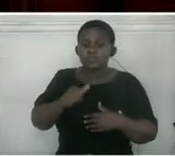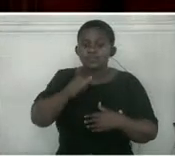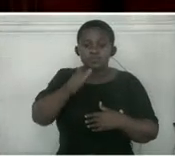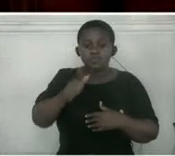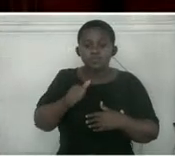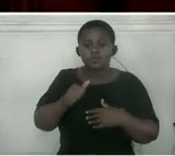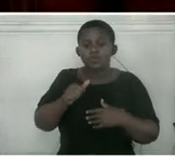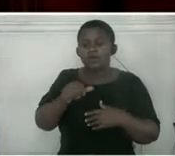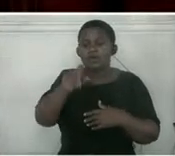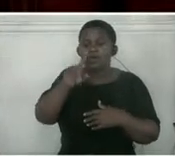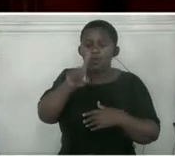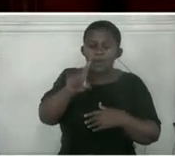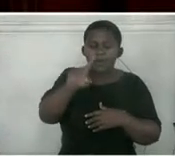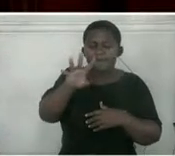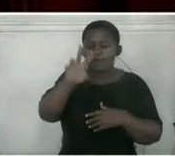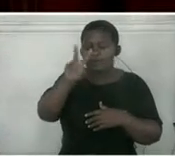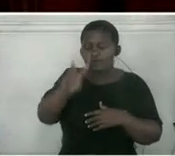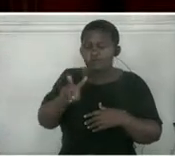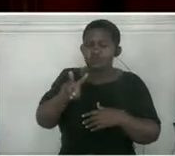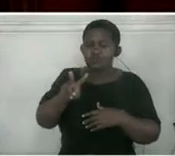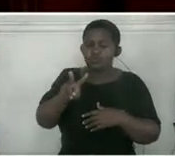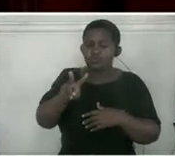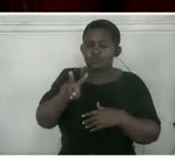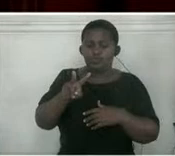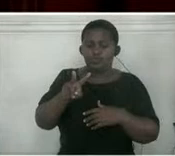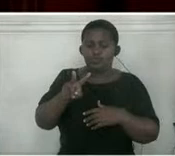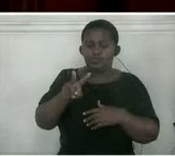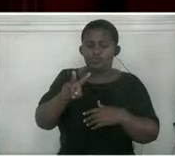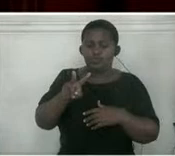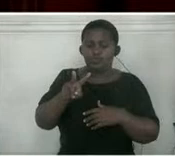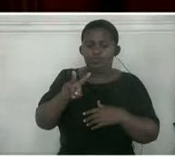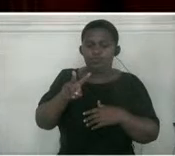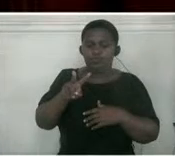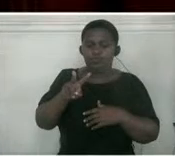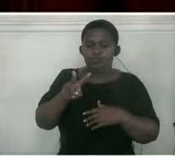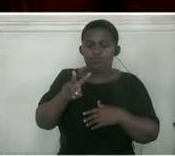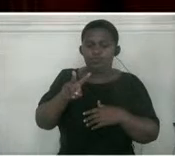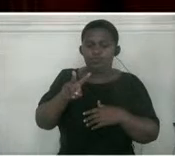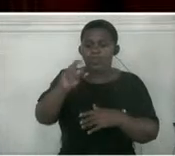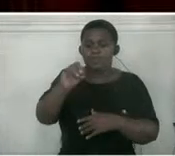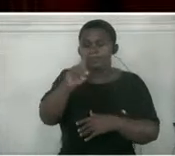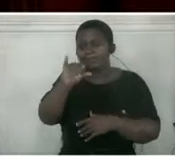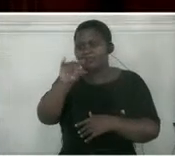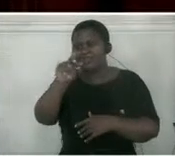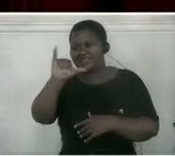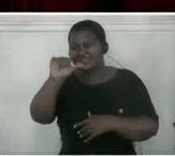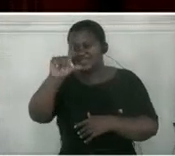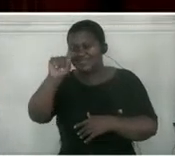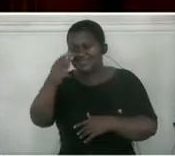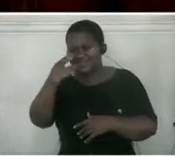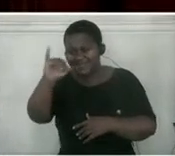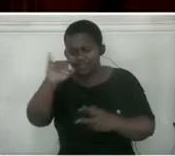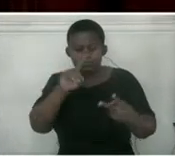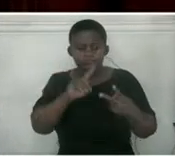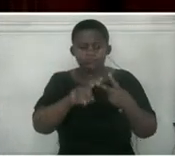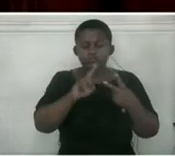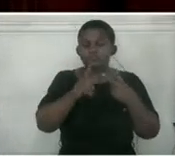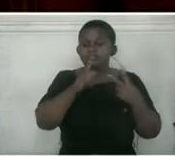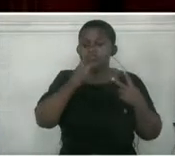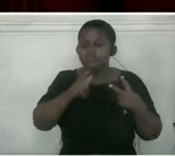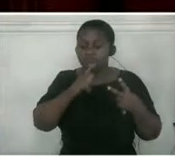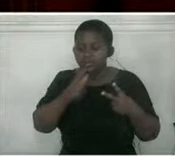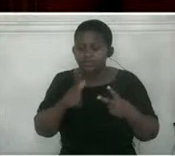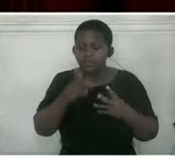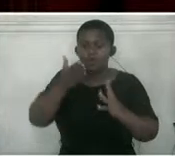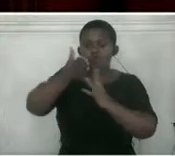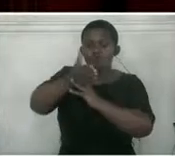than 142 sites have been connected in Umzinyathi, Pietermaritzburg district through the